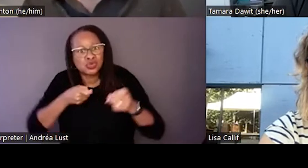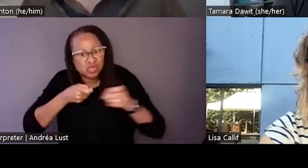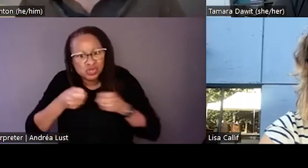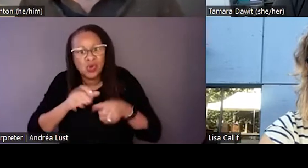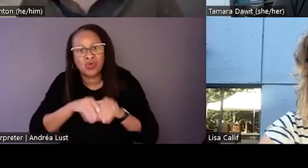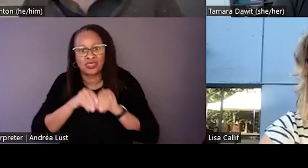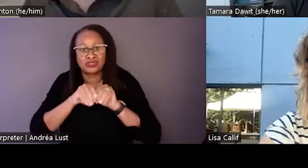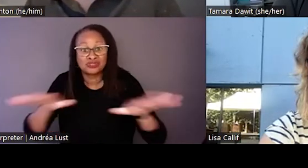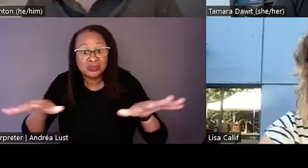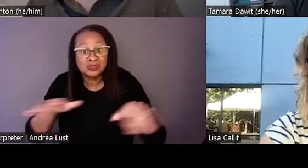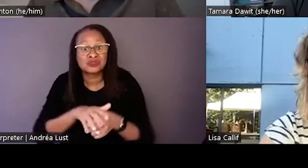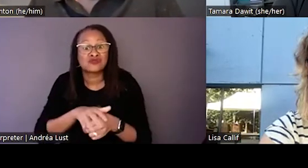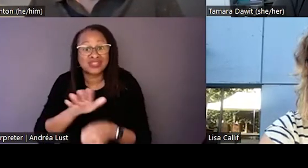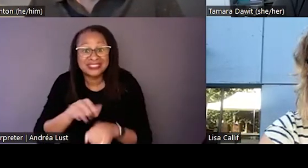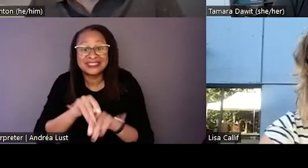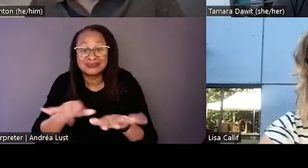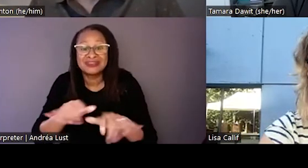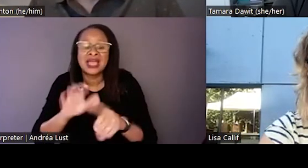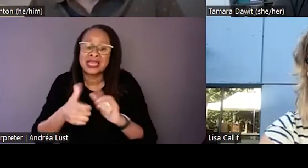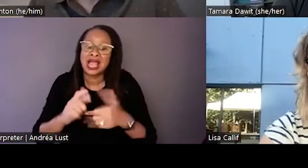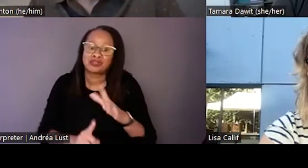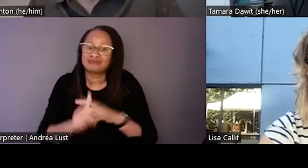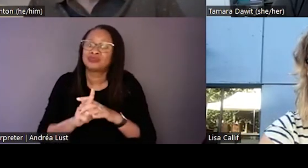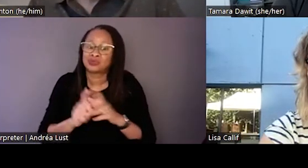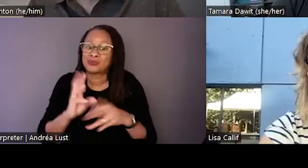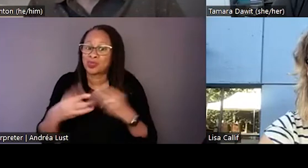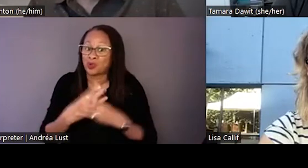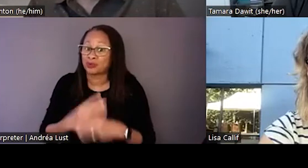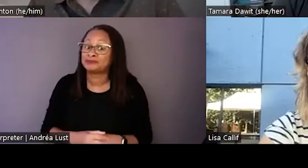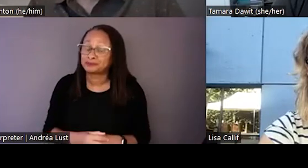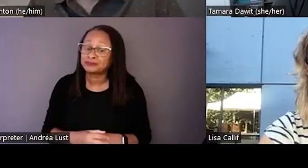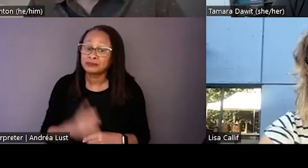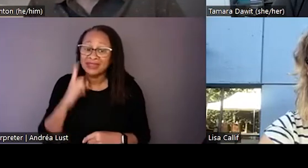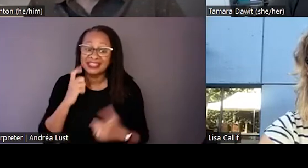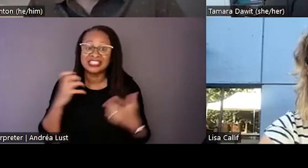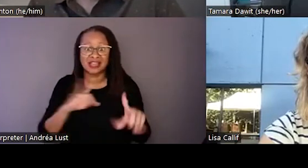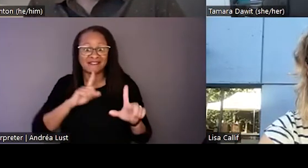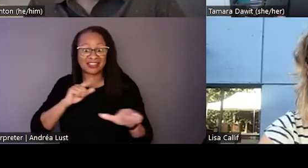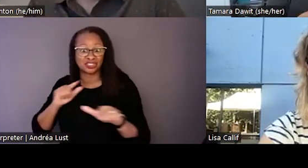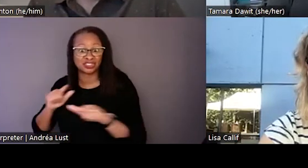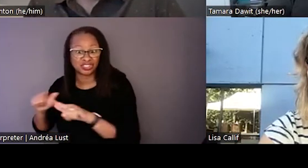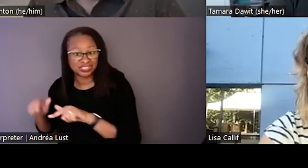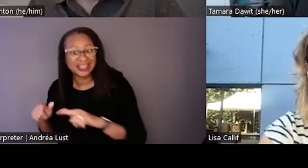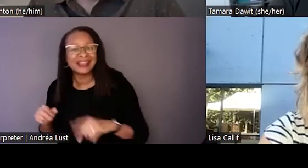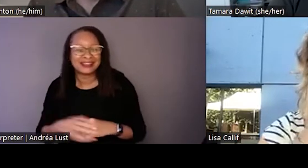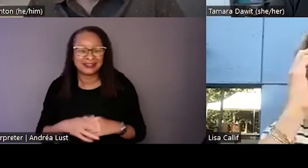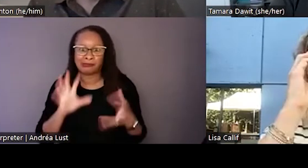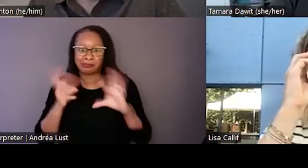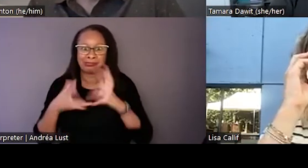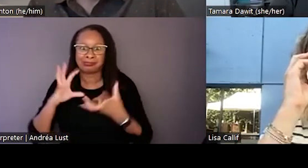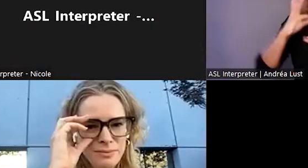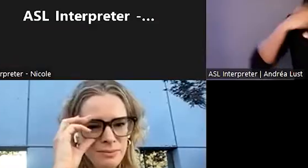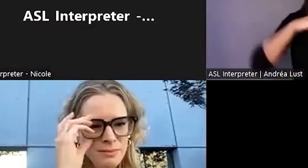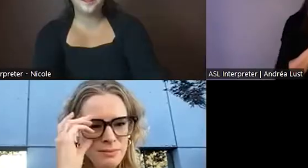and distribution and how your content shows up in the world. So I think that's a lot of answers jumbled together. Yeah, I